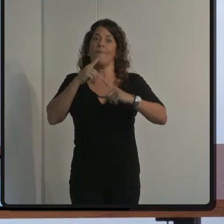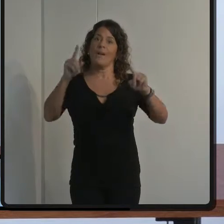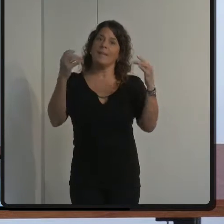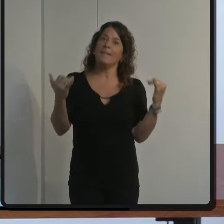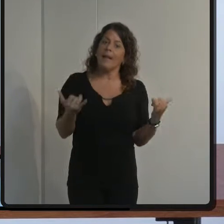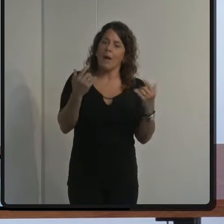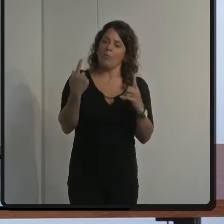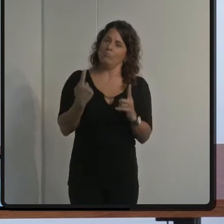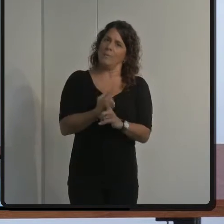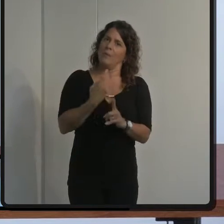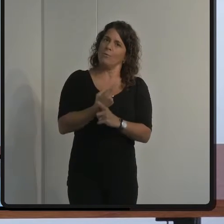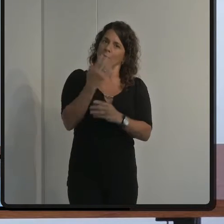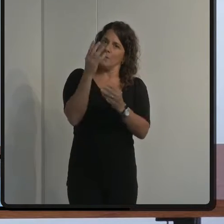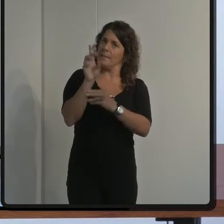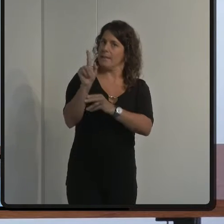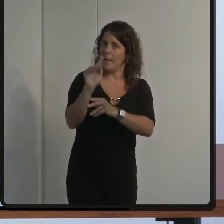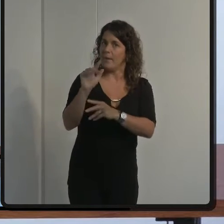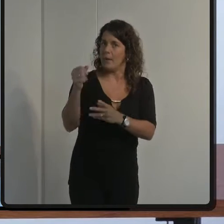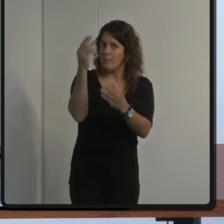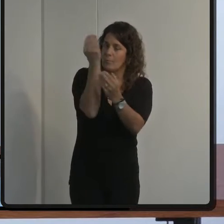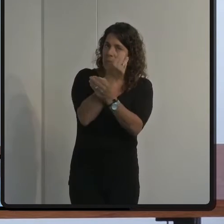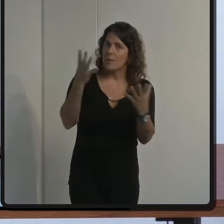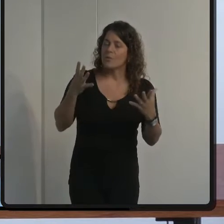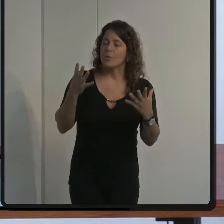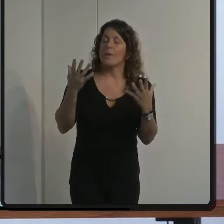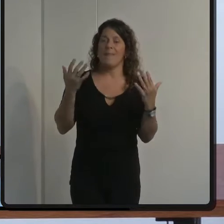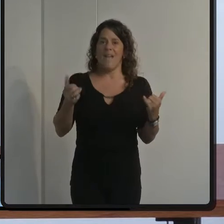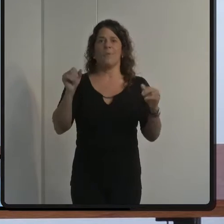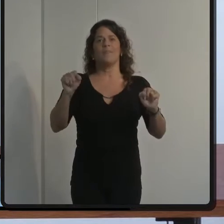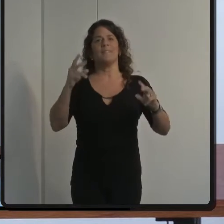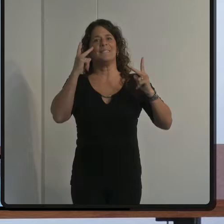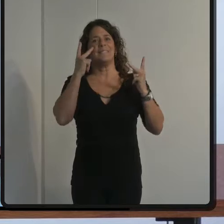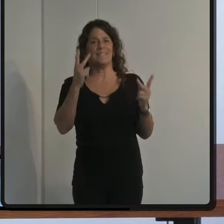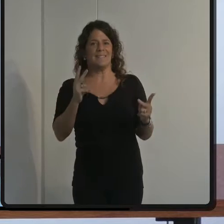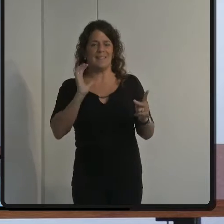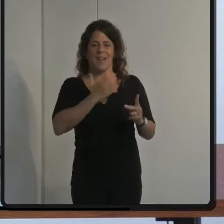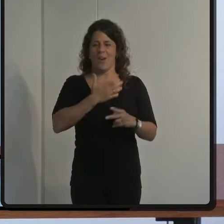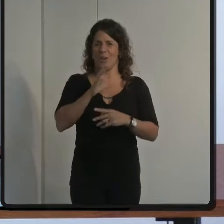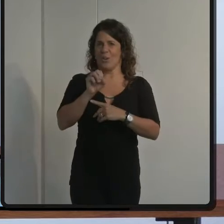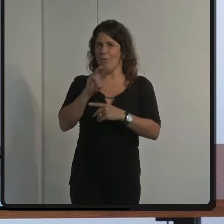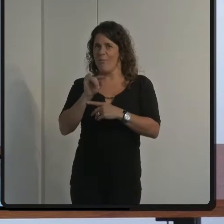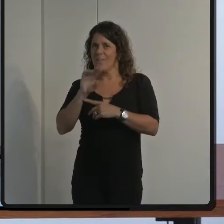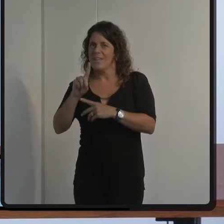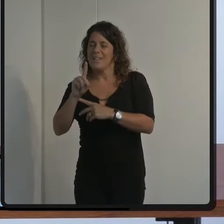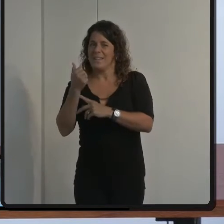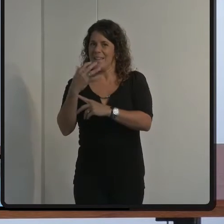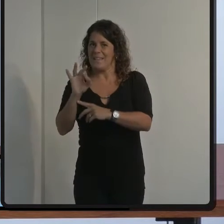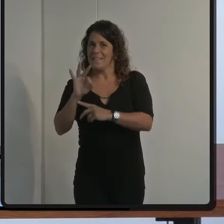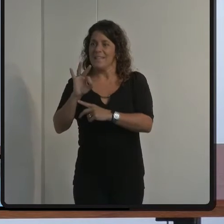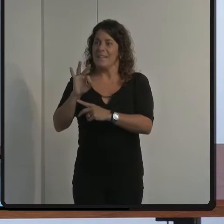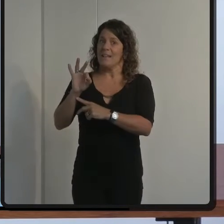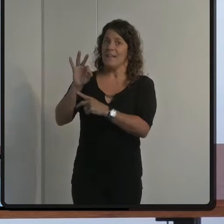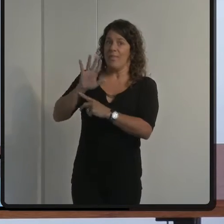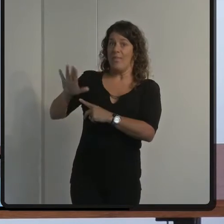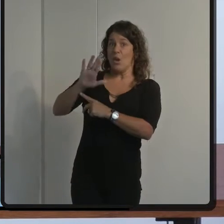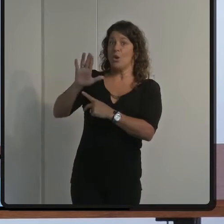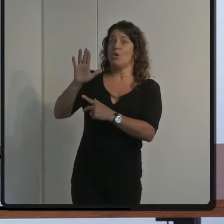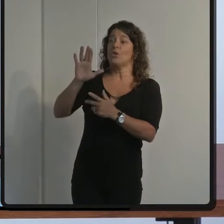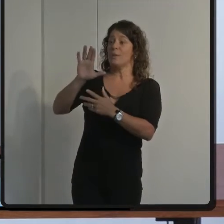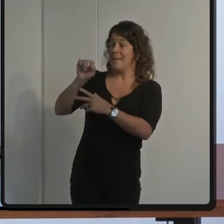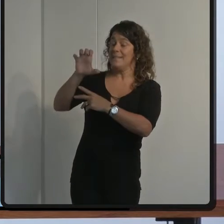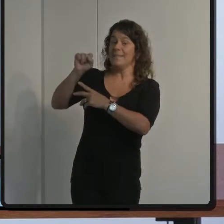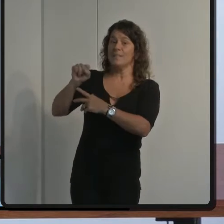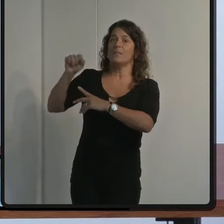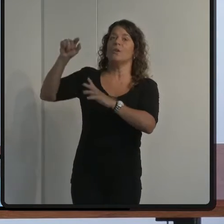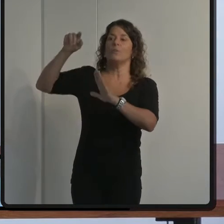data, we can clearly see during that same time our COVID-19 cases were declining significantly in almost all areas